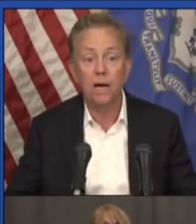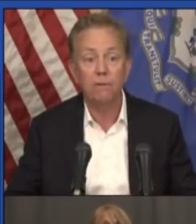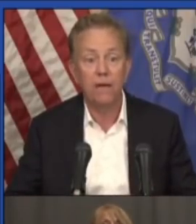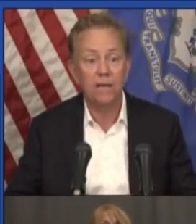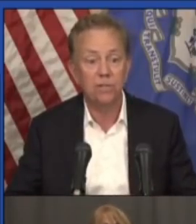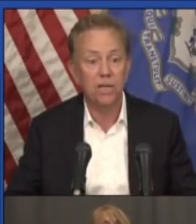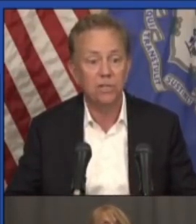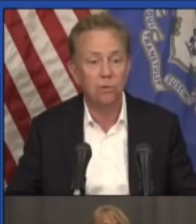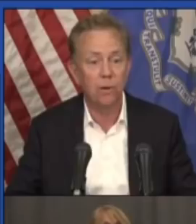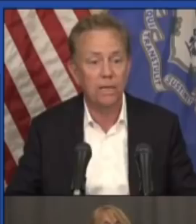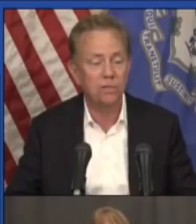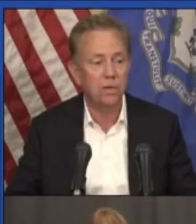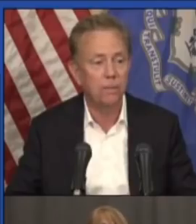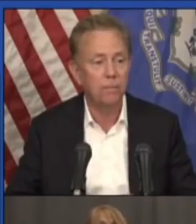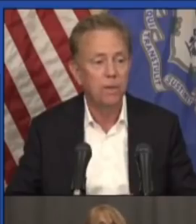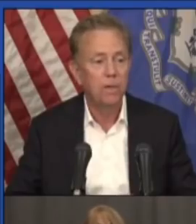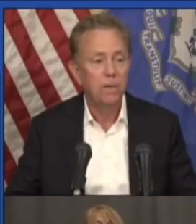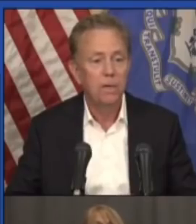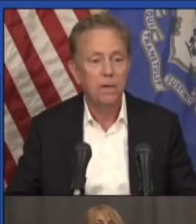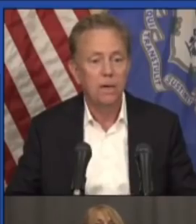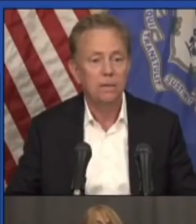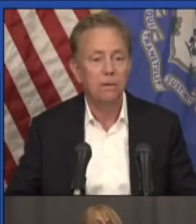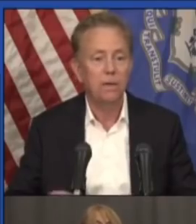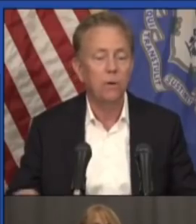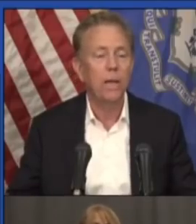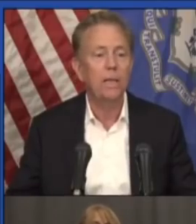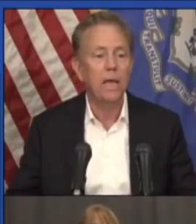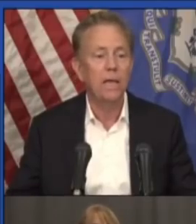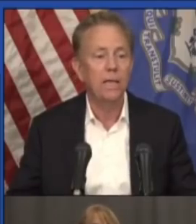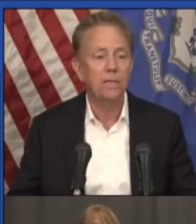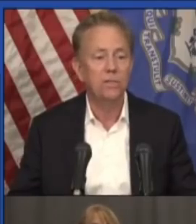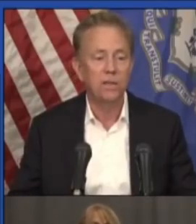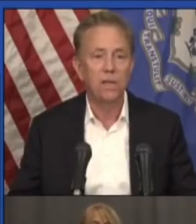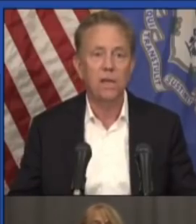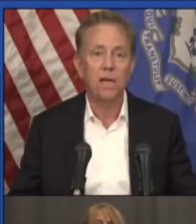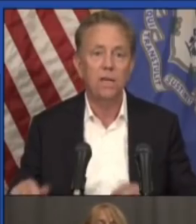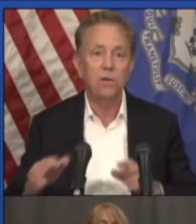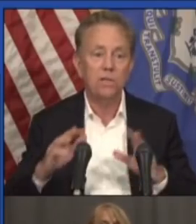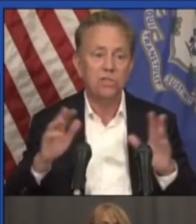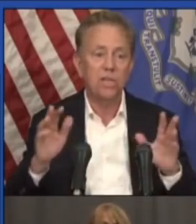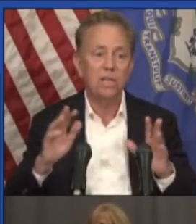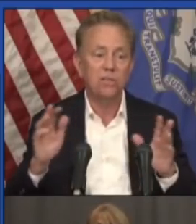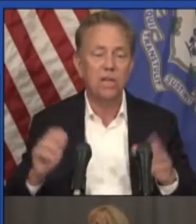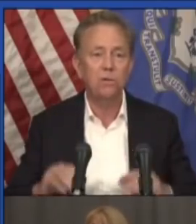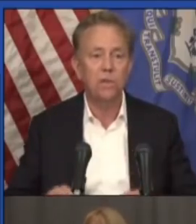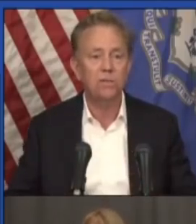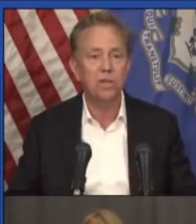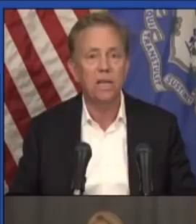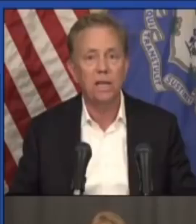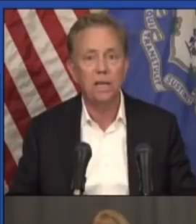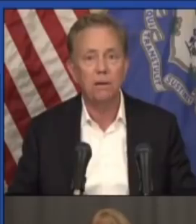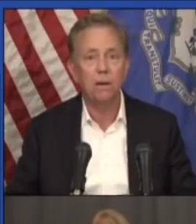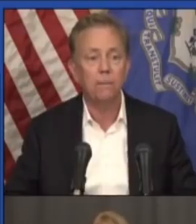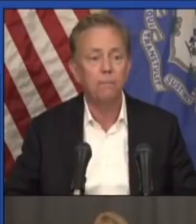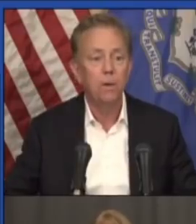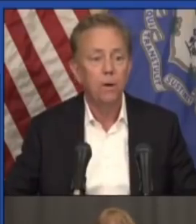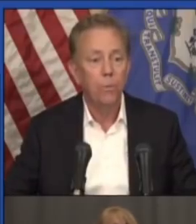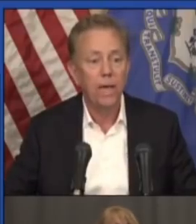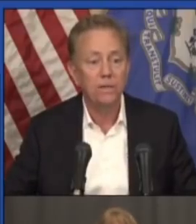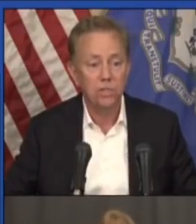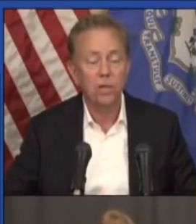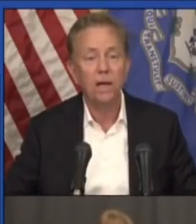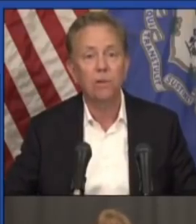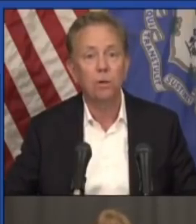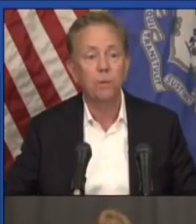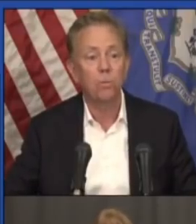pretty high vaccination rates, in the 80s. I think, again, you can see in southeast Connecticut,